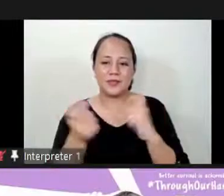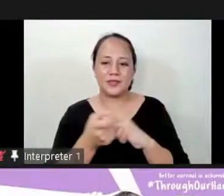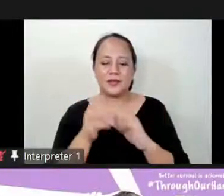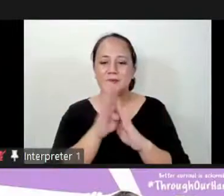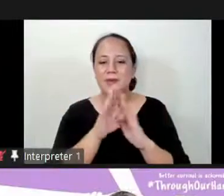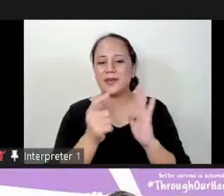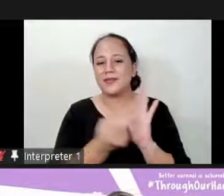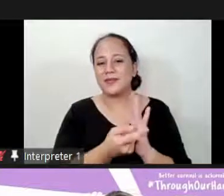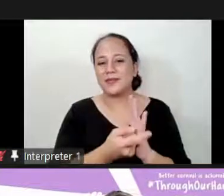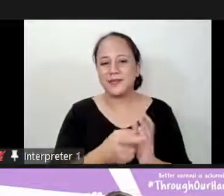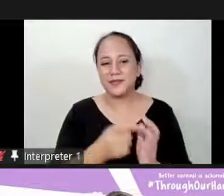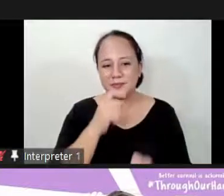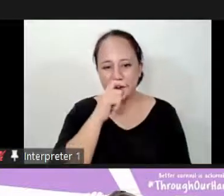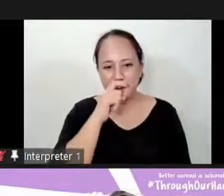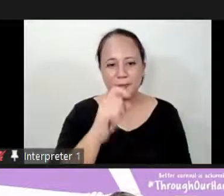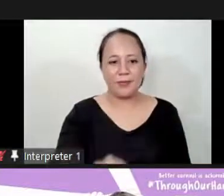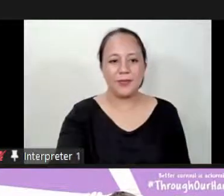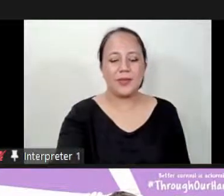accordingly.